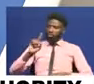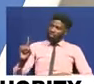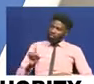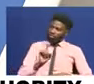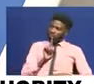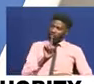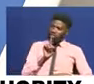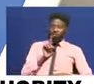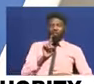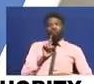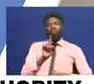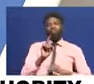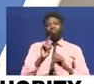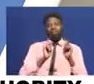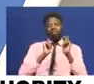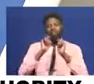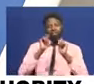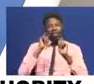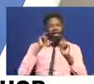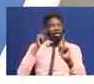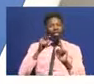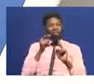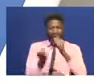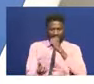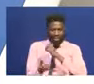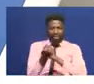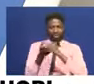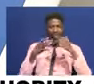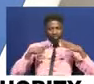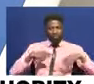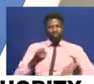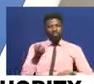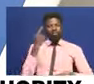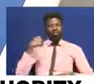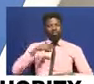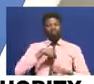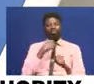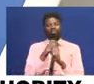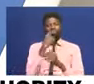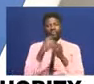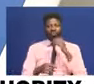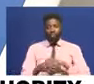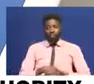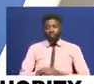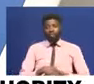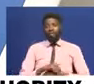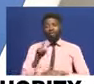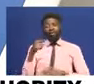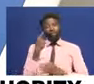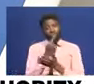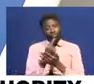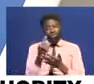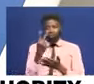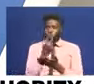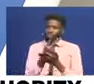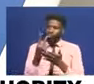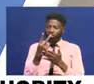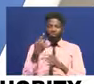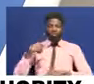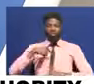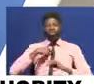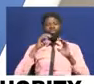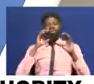this information and let people understand what we're trying to do. In the next week or two, you're going to see a lot of, again, communication coming out in terms of telling